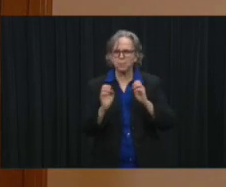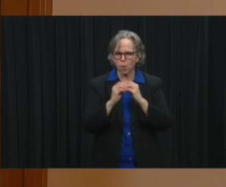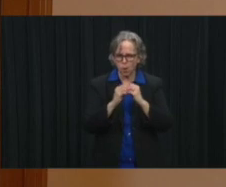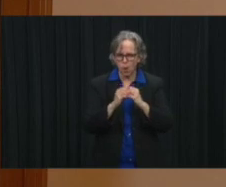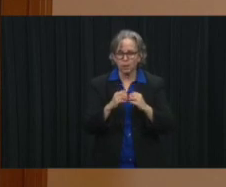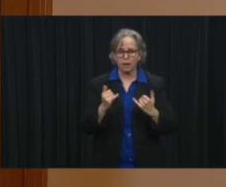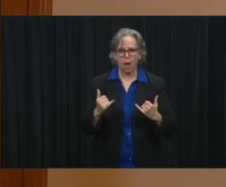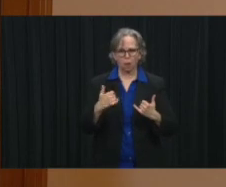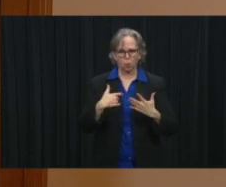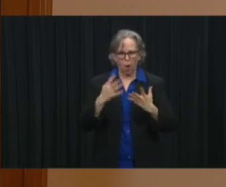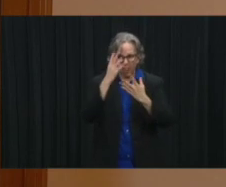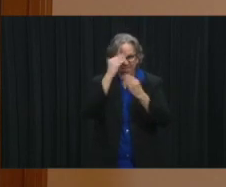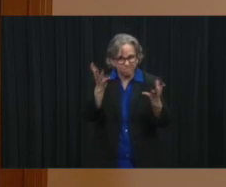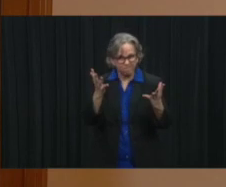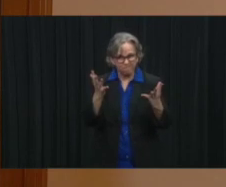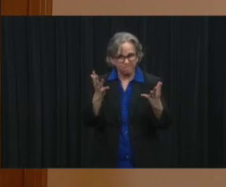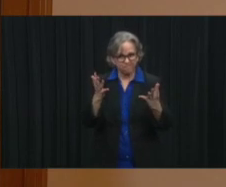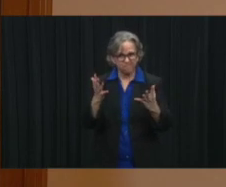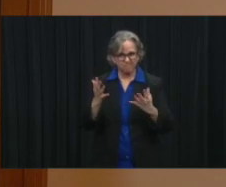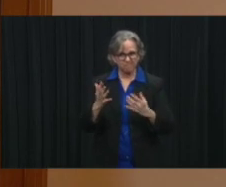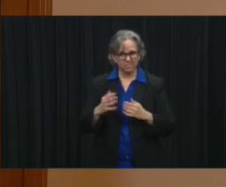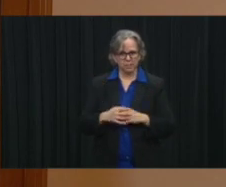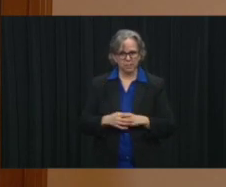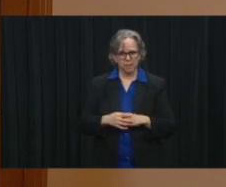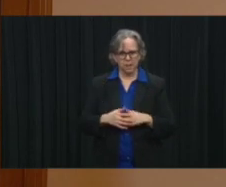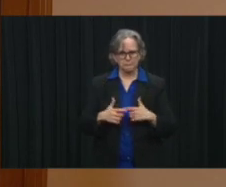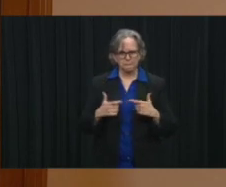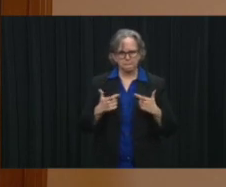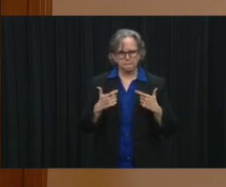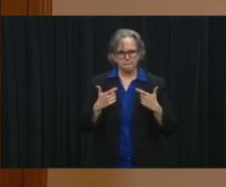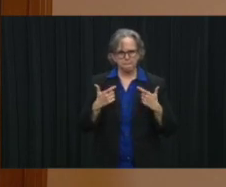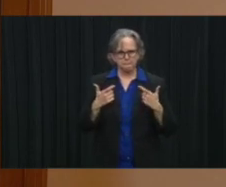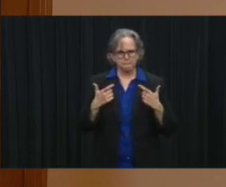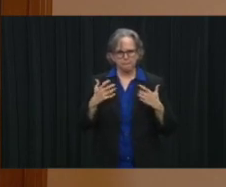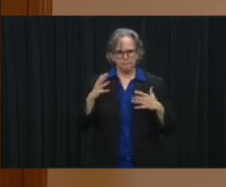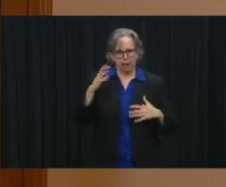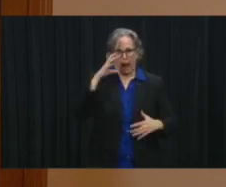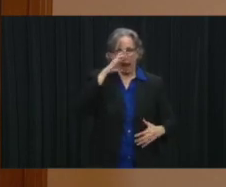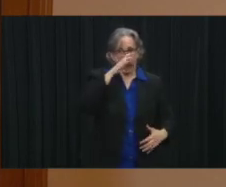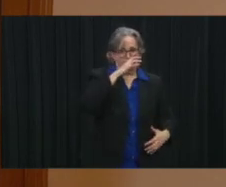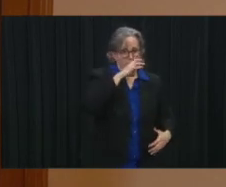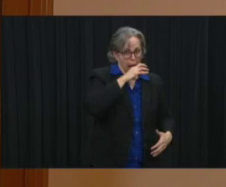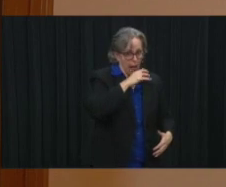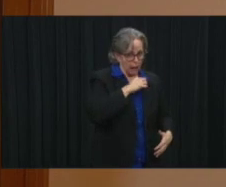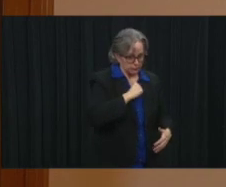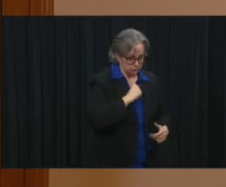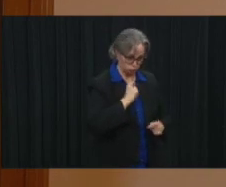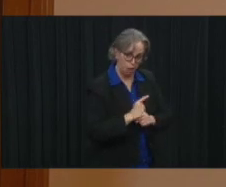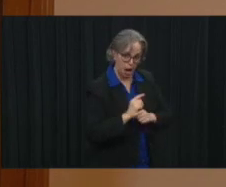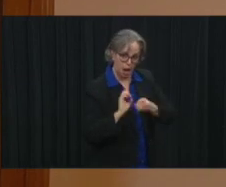We know this is a big underestimate because of our limited testing, but we have